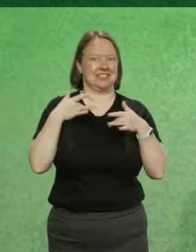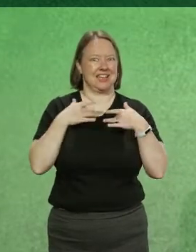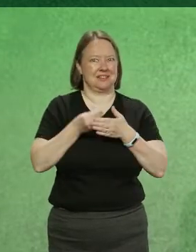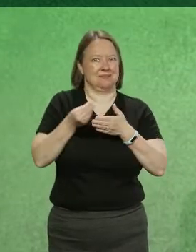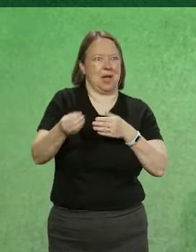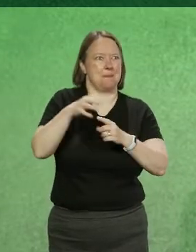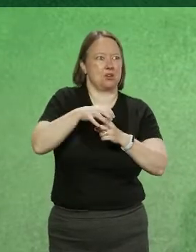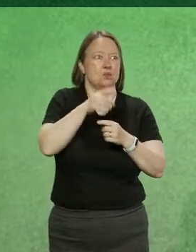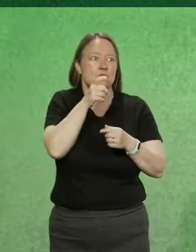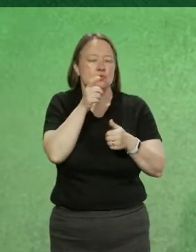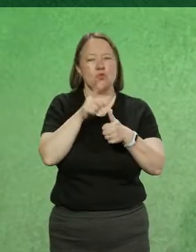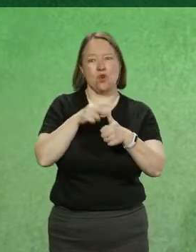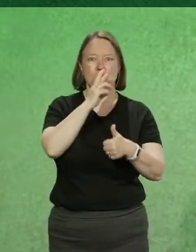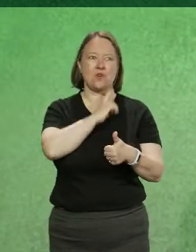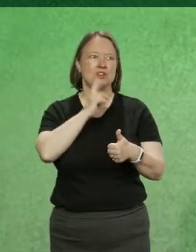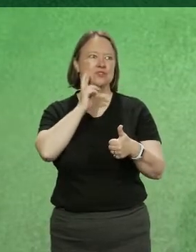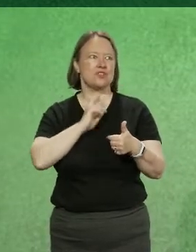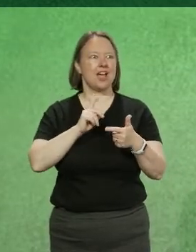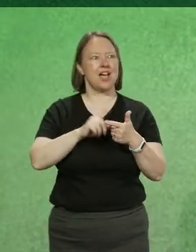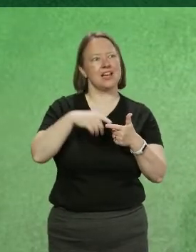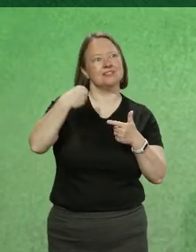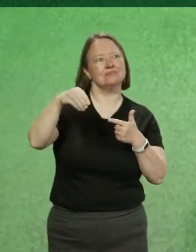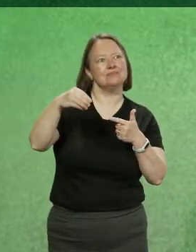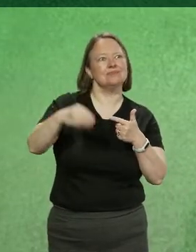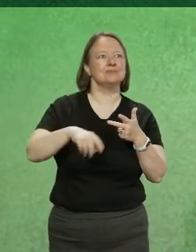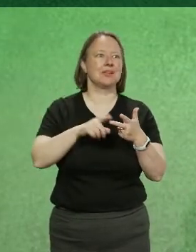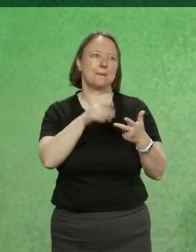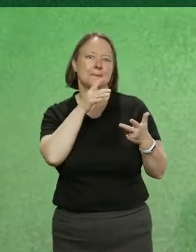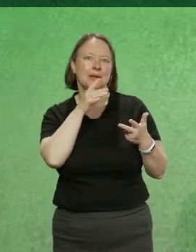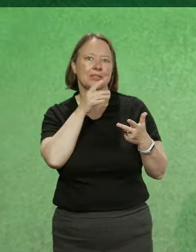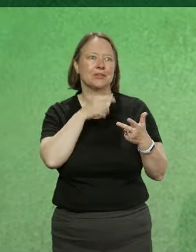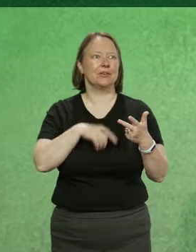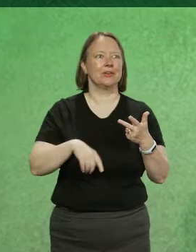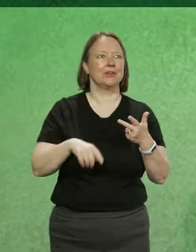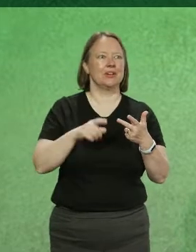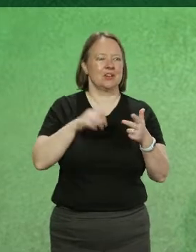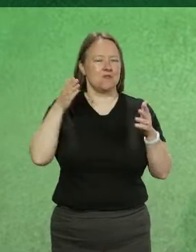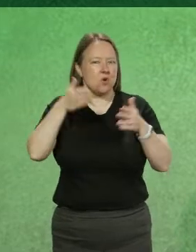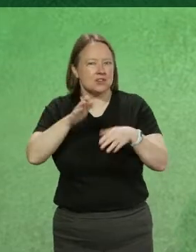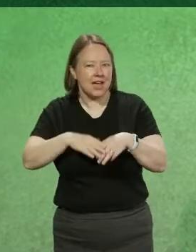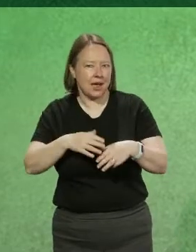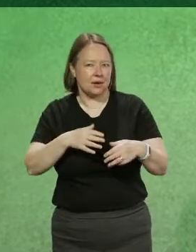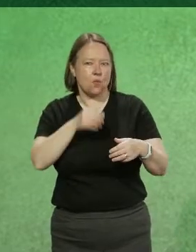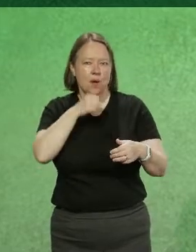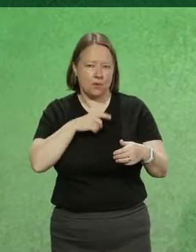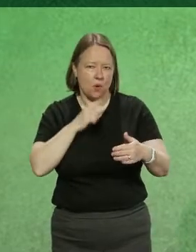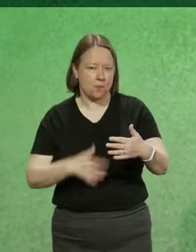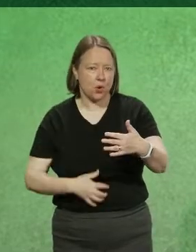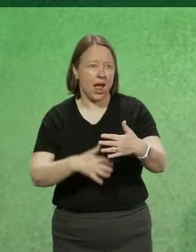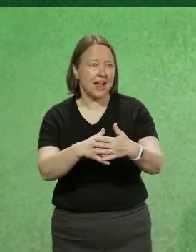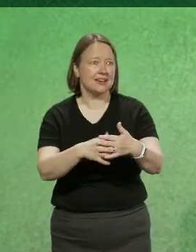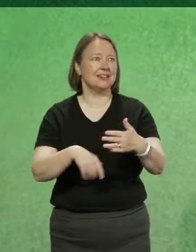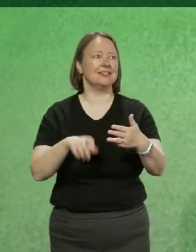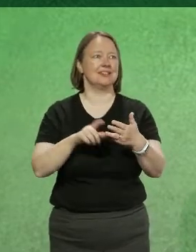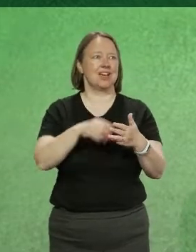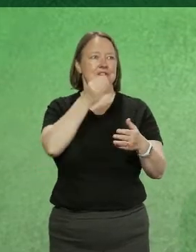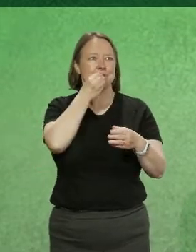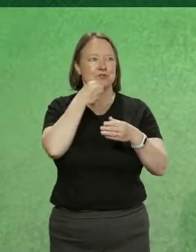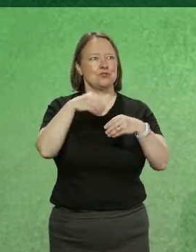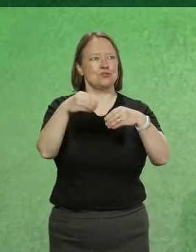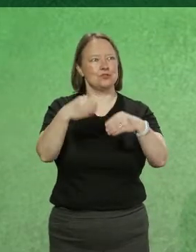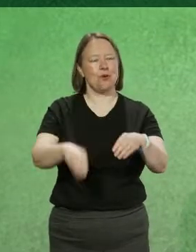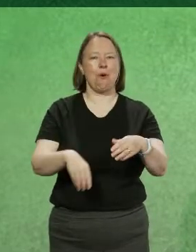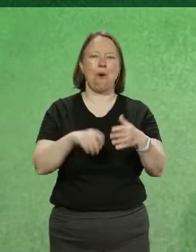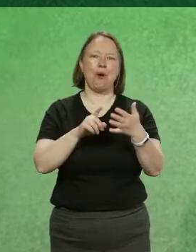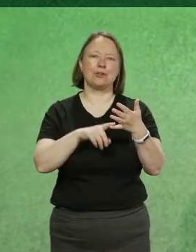are restaurants, retail traders, mothers. We are targeting pregnant women, grocery stores and malls.